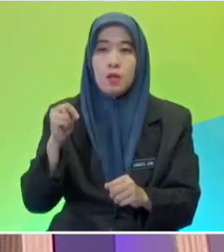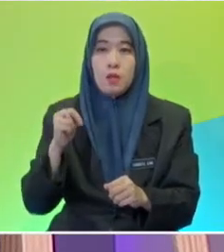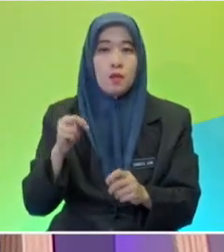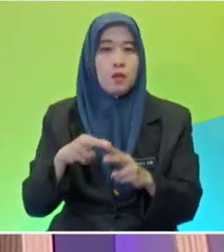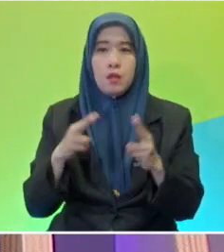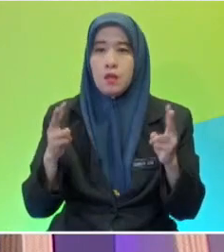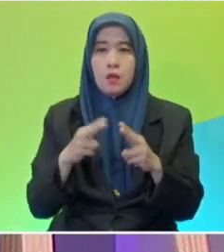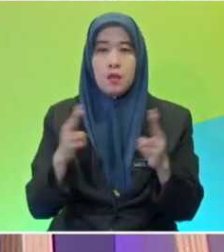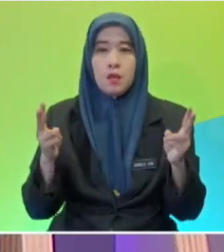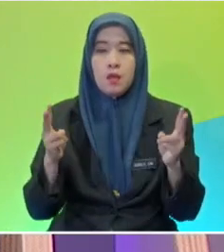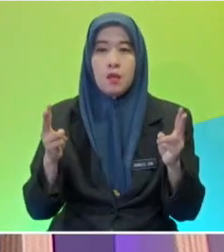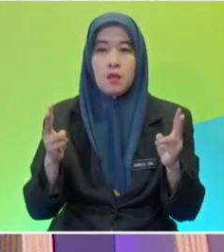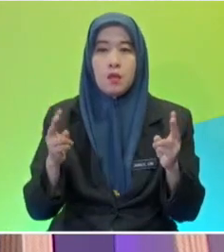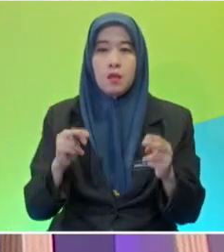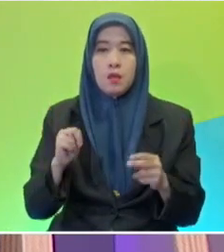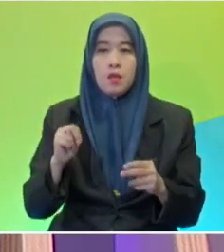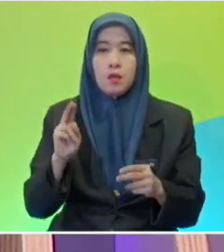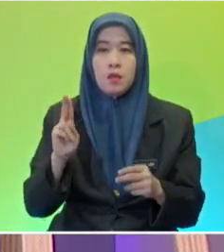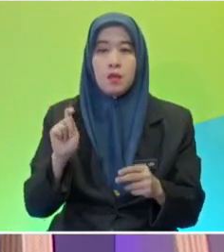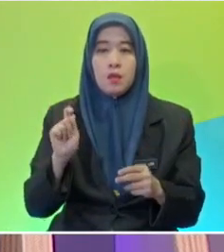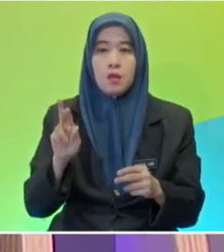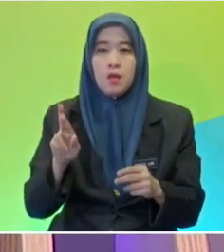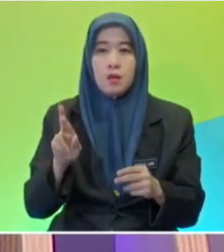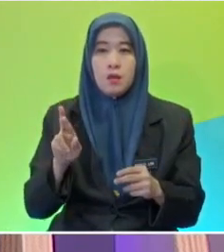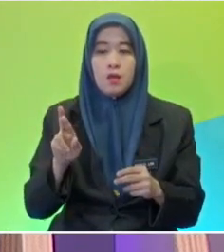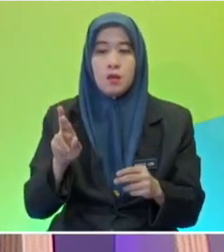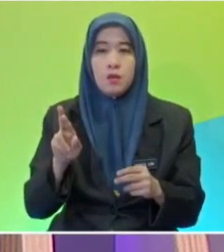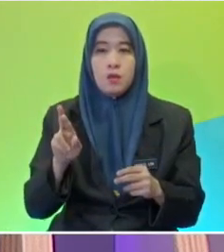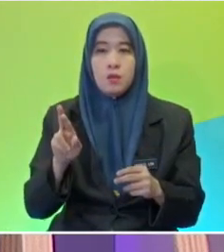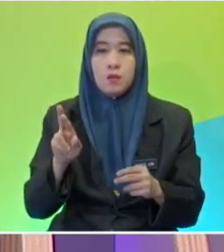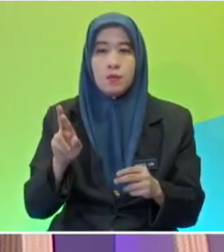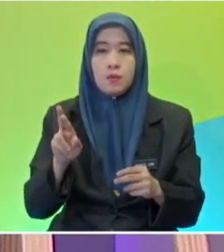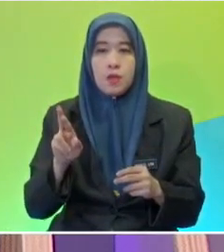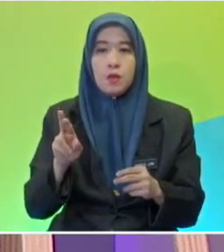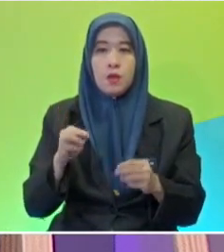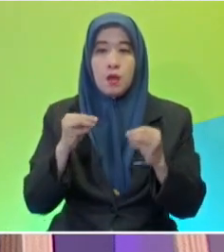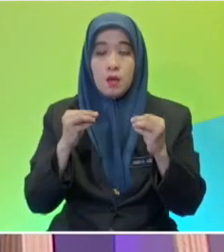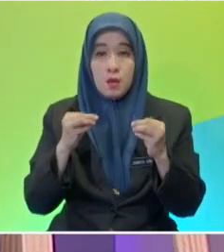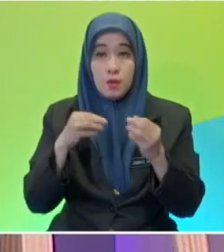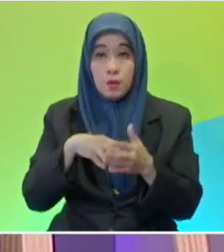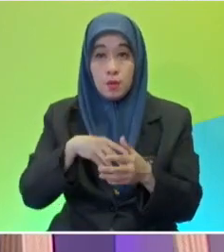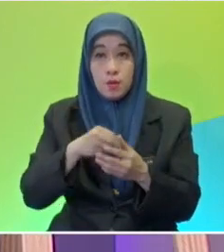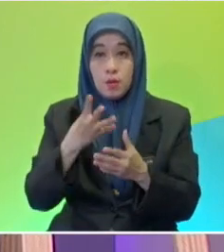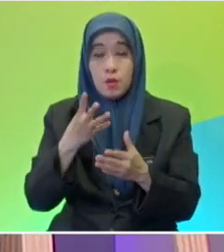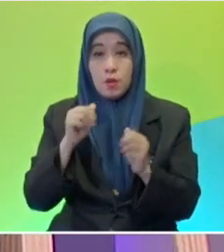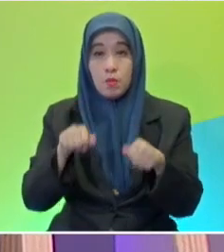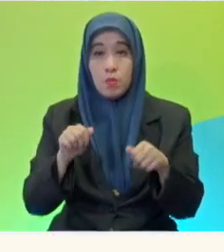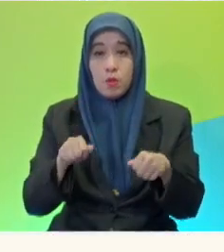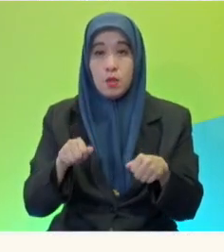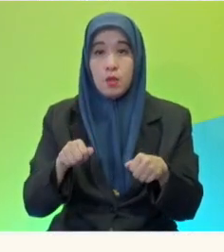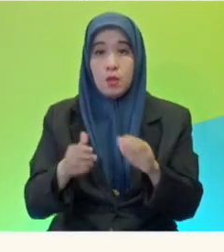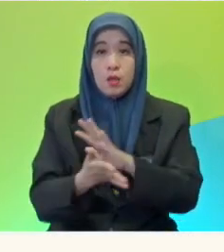You agree with me? Yes. All right. Next, one more is plants also can be used to produce